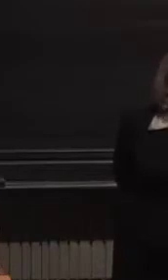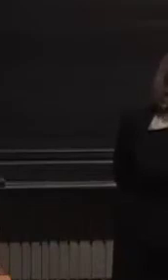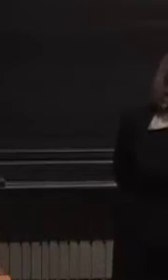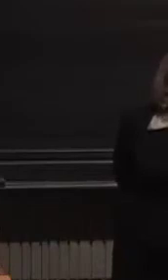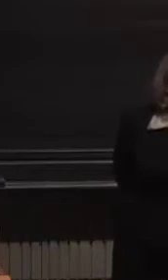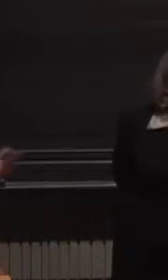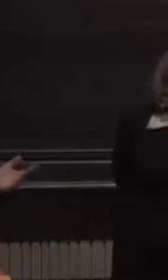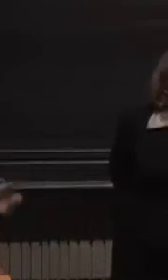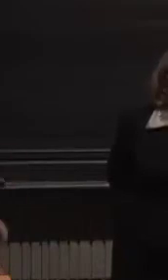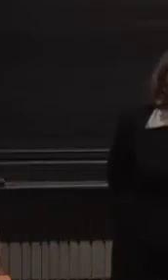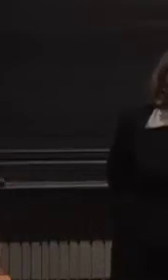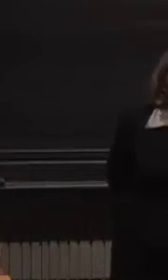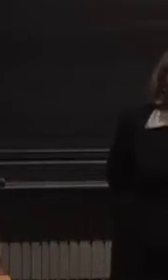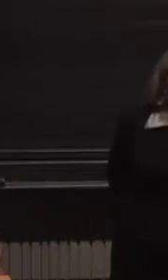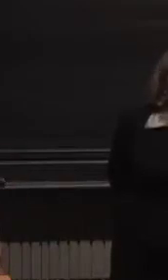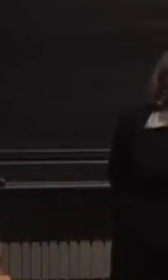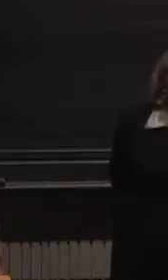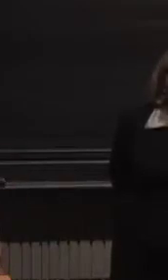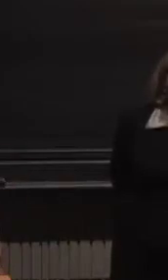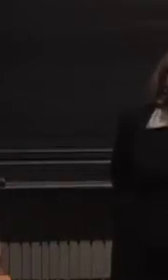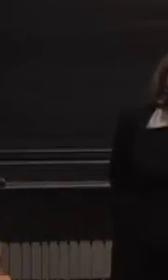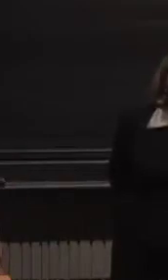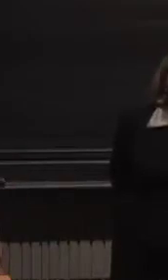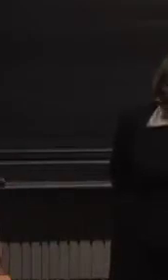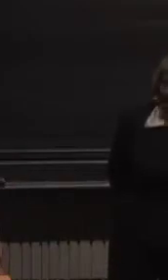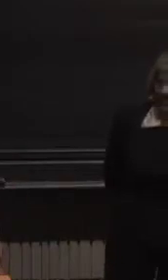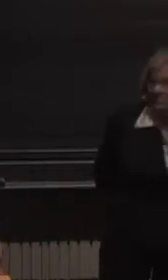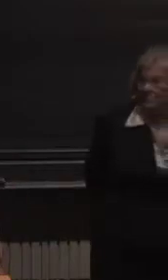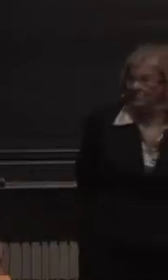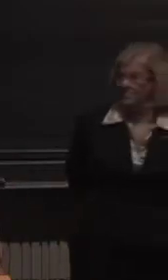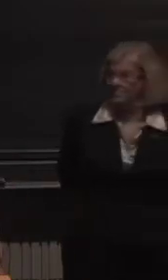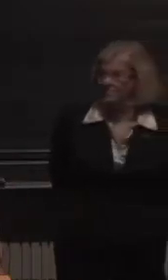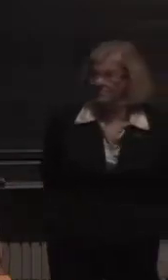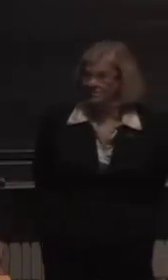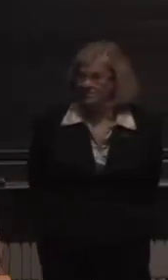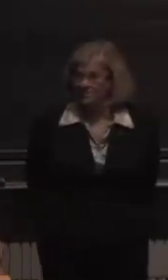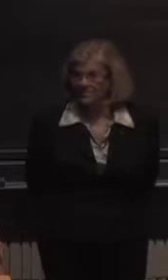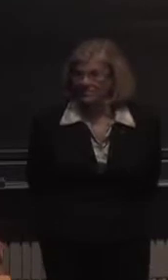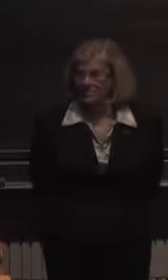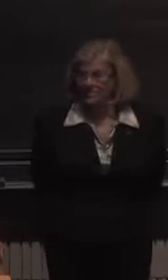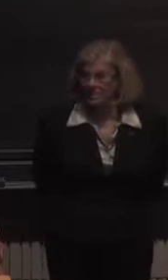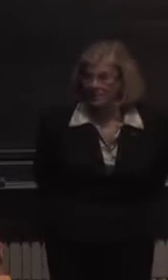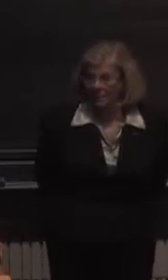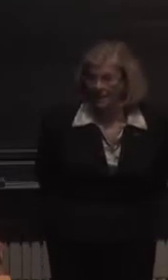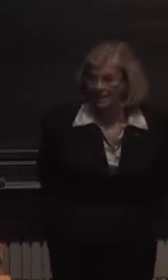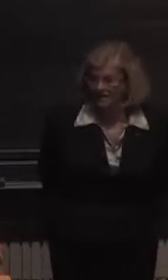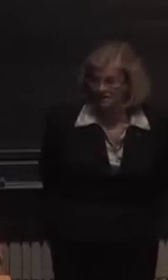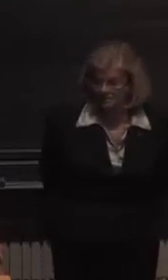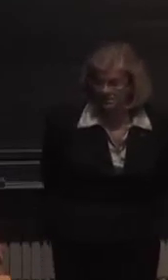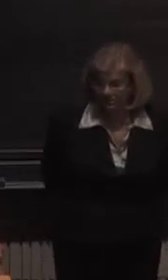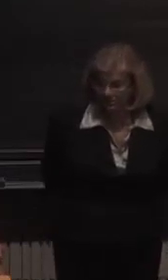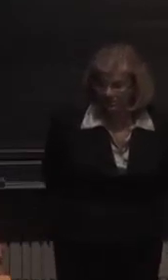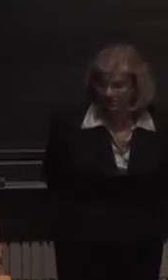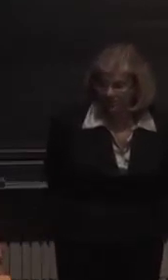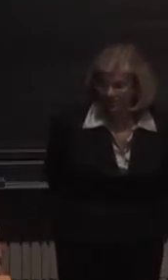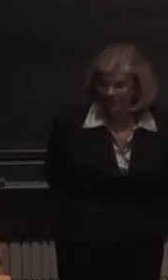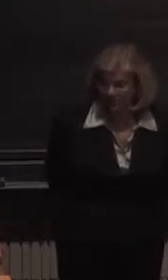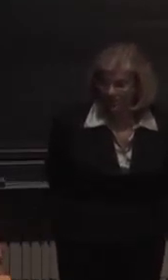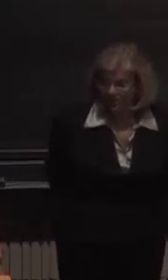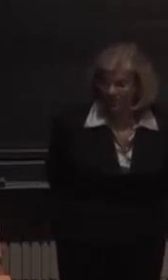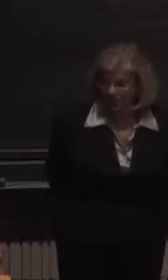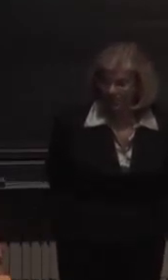is, look, these people got oil and they want to sell it to us. And by the way, while we're on the energy thing, people might want to